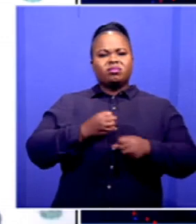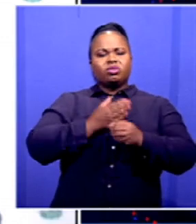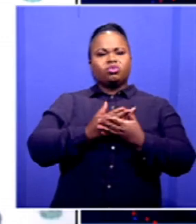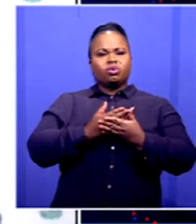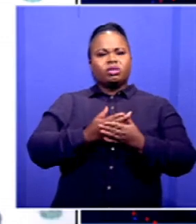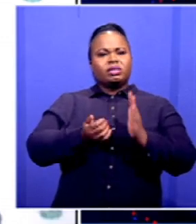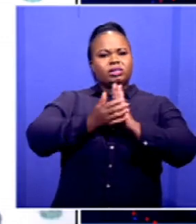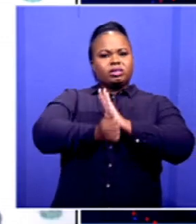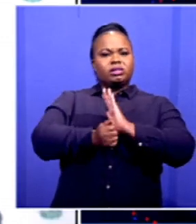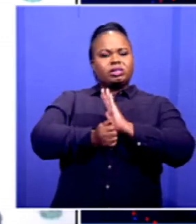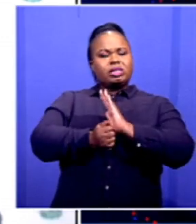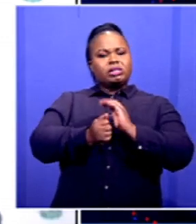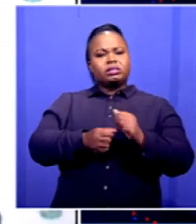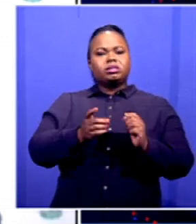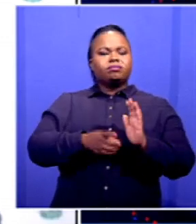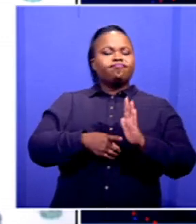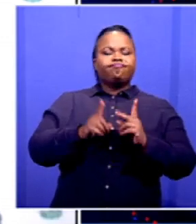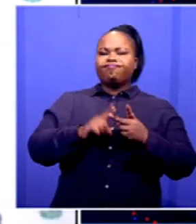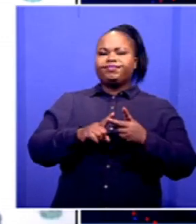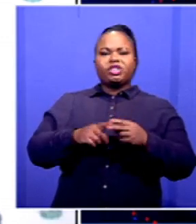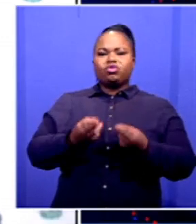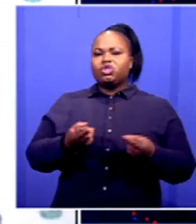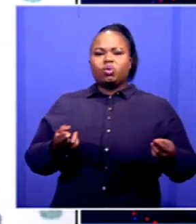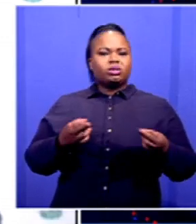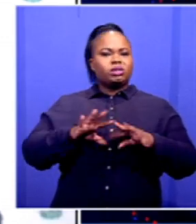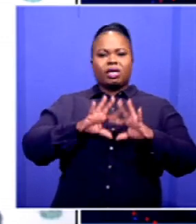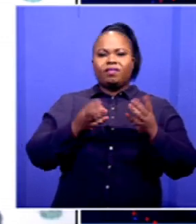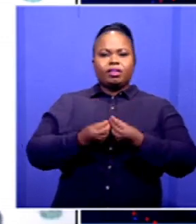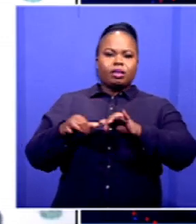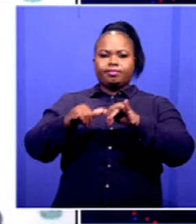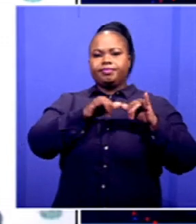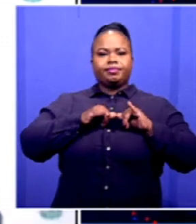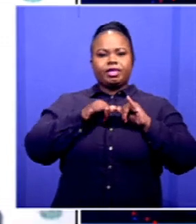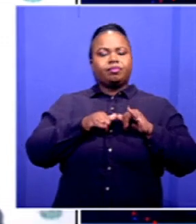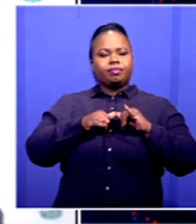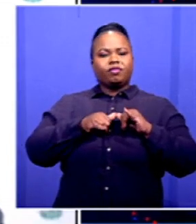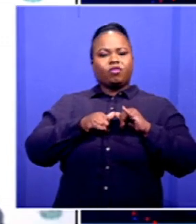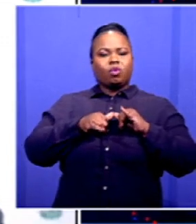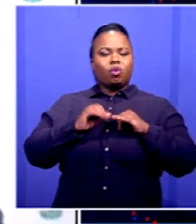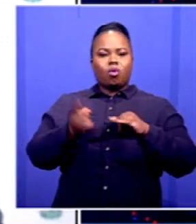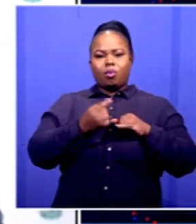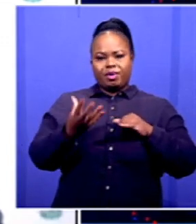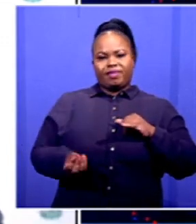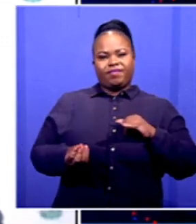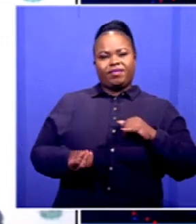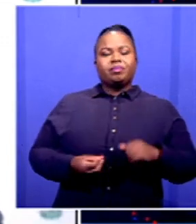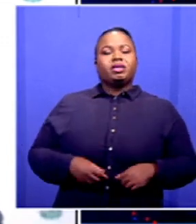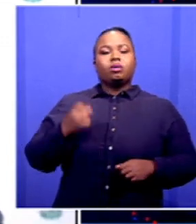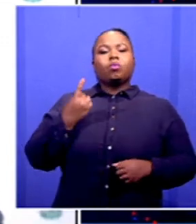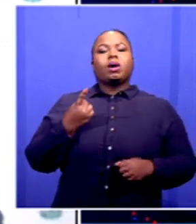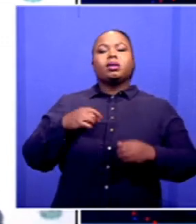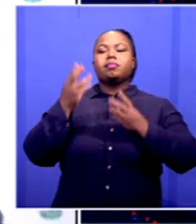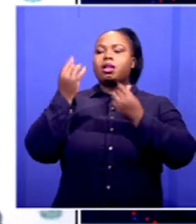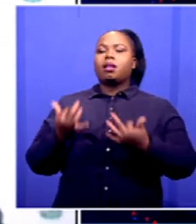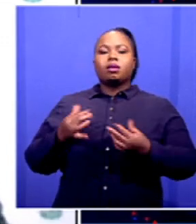capabilities, skills capabilities, resource availability, and so on. And we're able to have a single plan, single